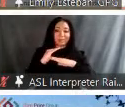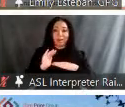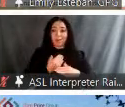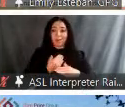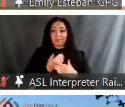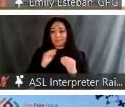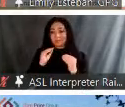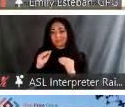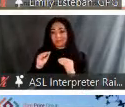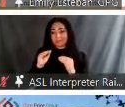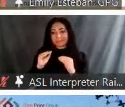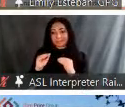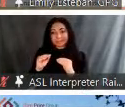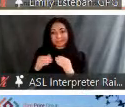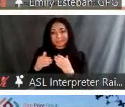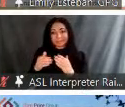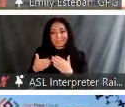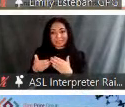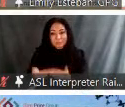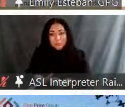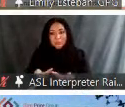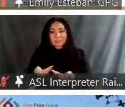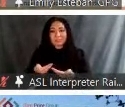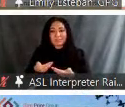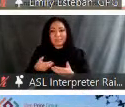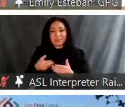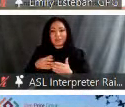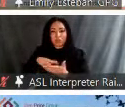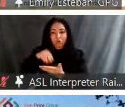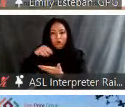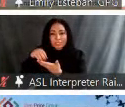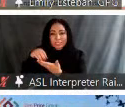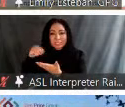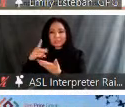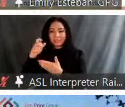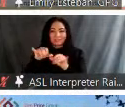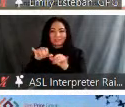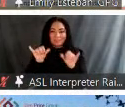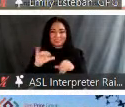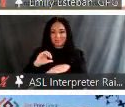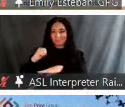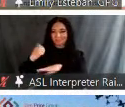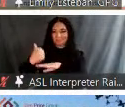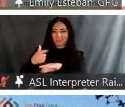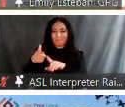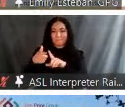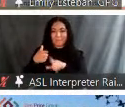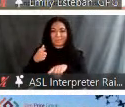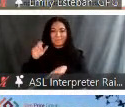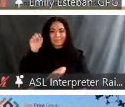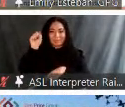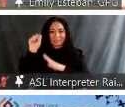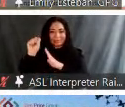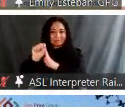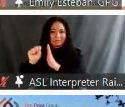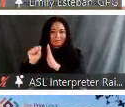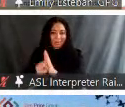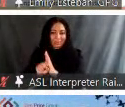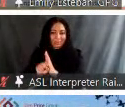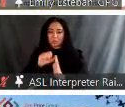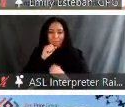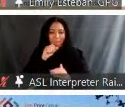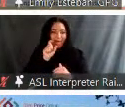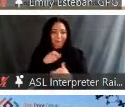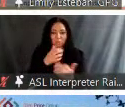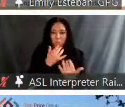learning, since the system is set by the state. So that doesn't tell us that we had to wait till when they are 4 or 5 to